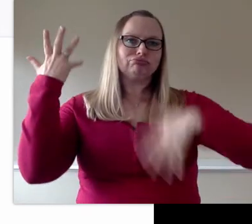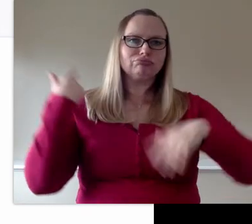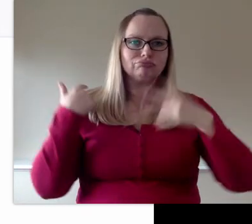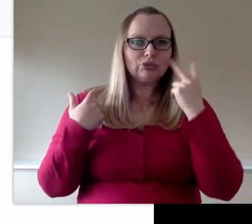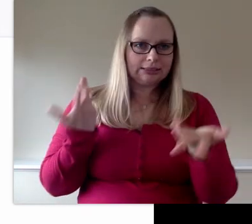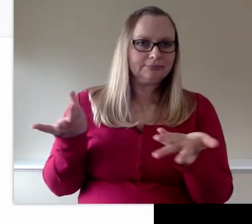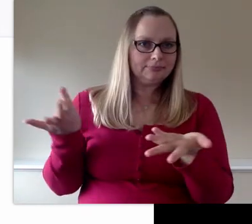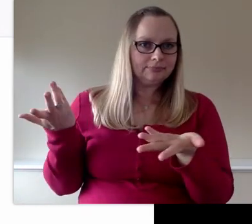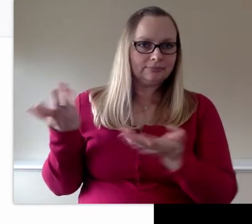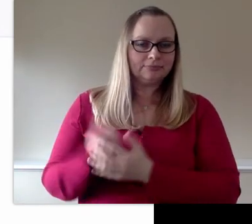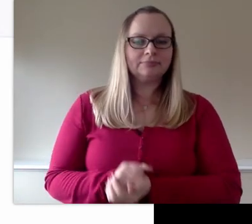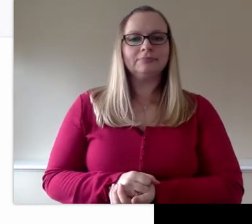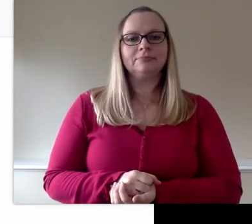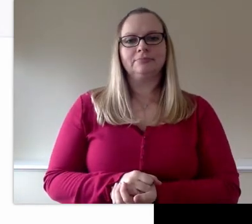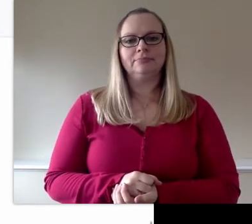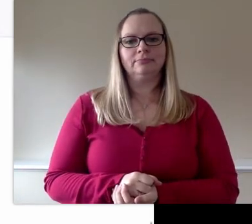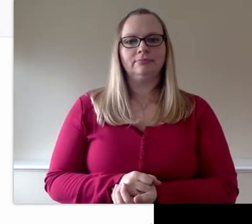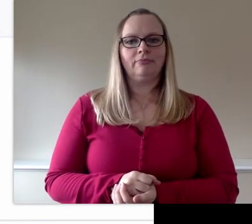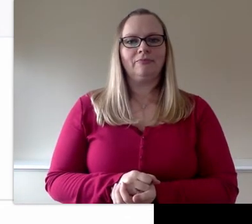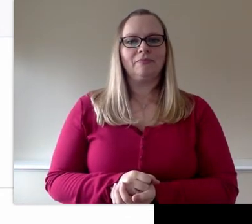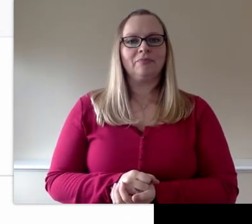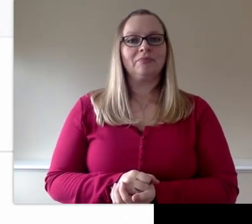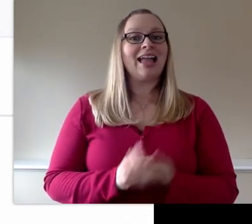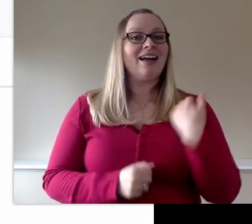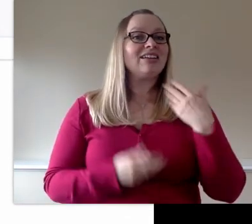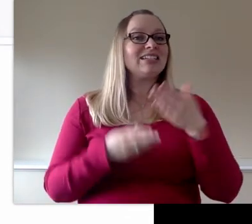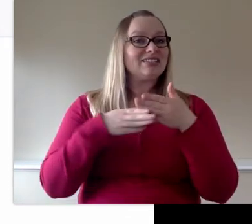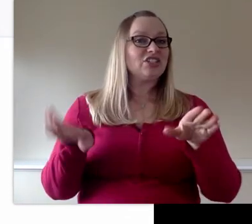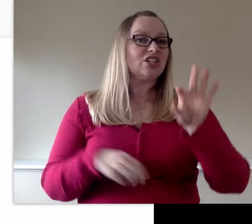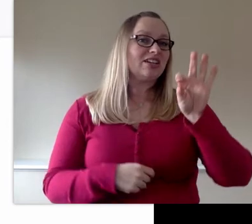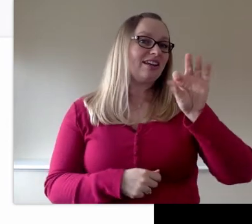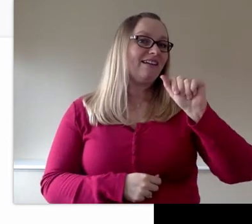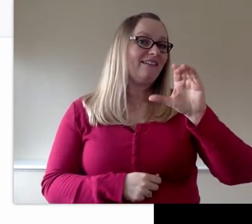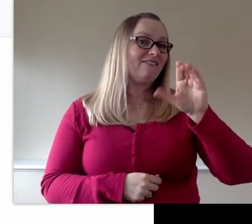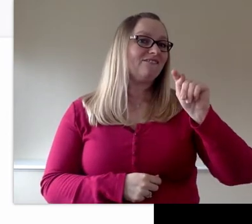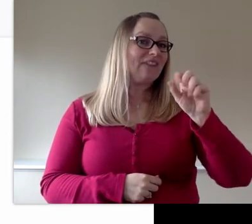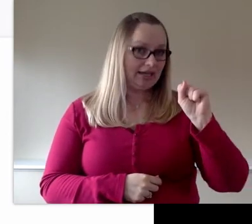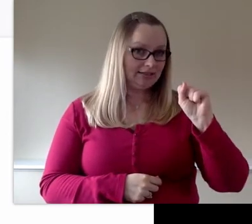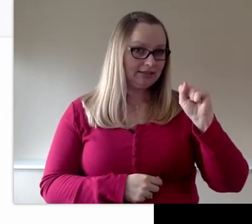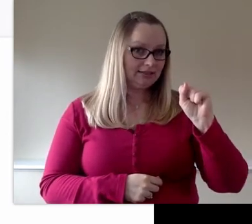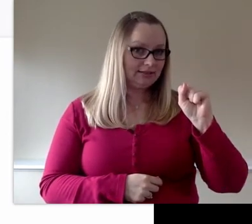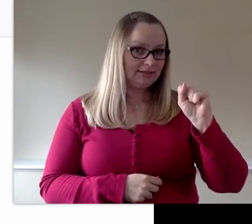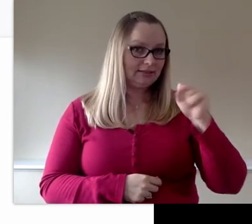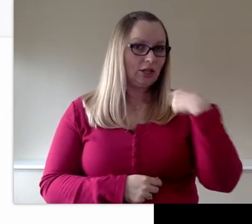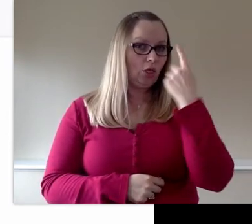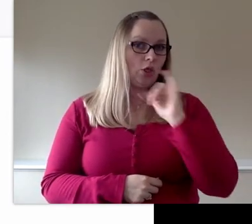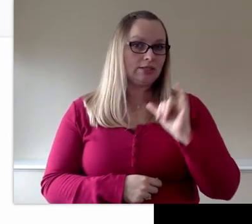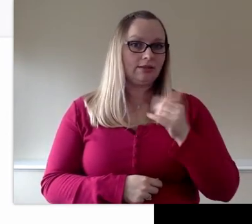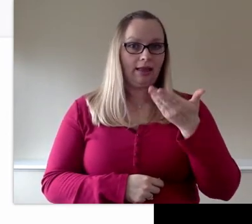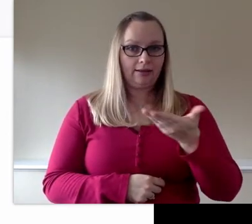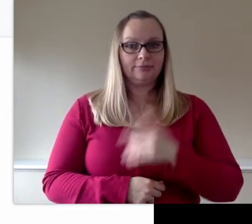idea, right? Well, there are also division facts as well. And this is what they would look like.